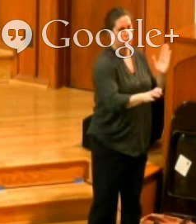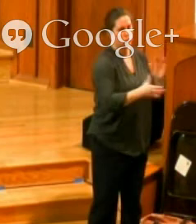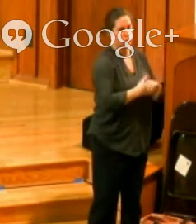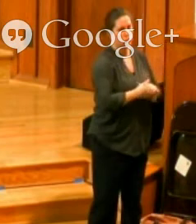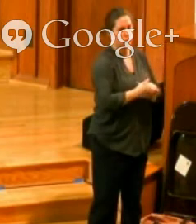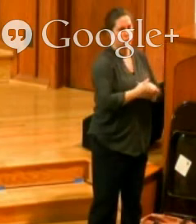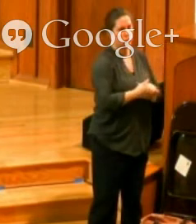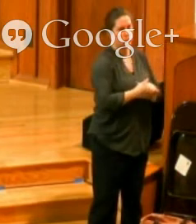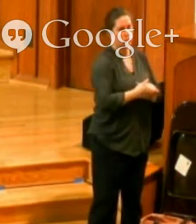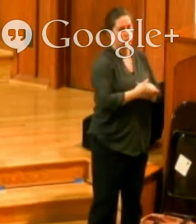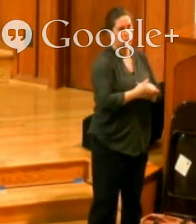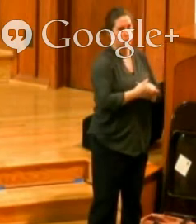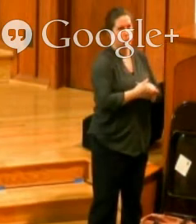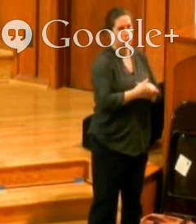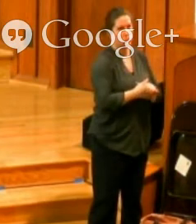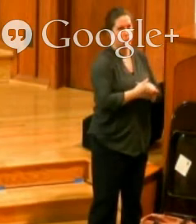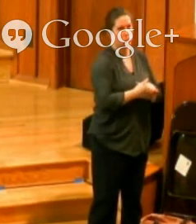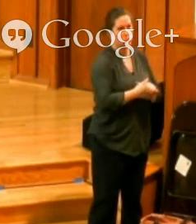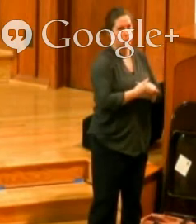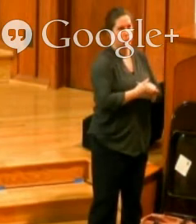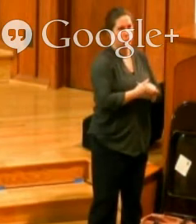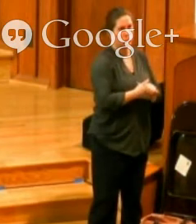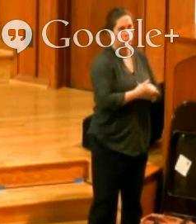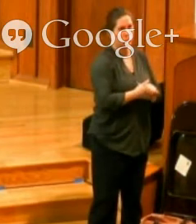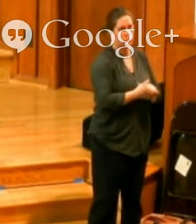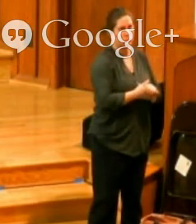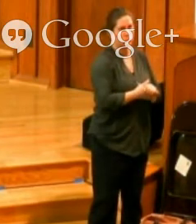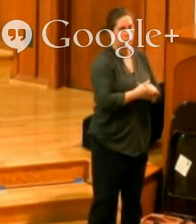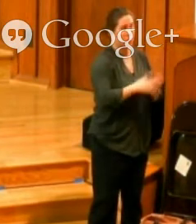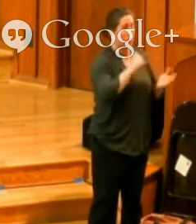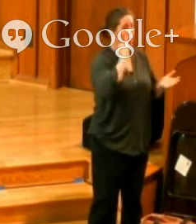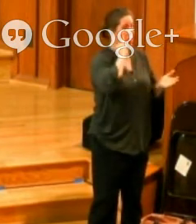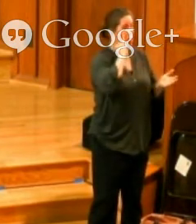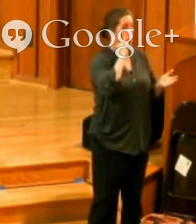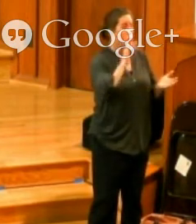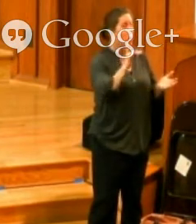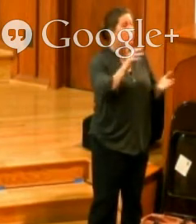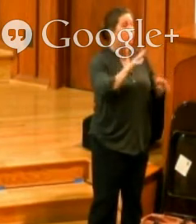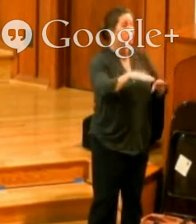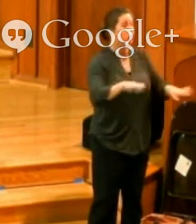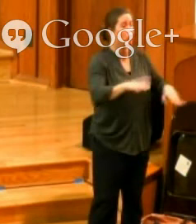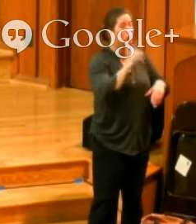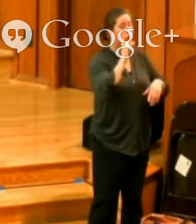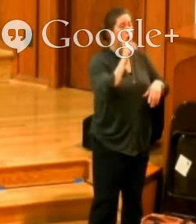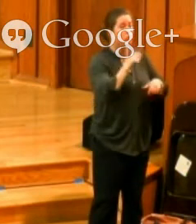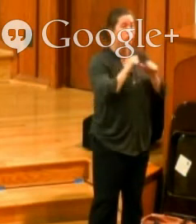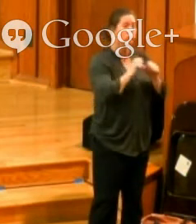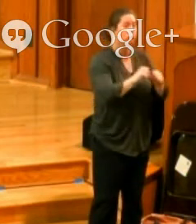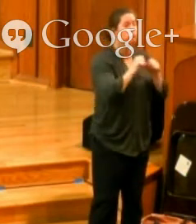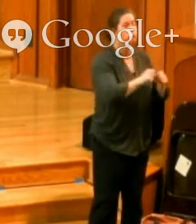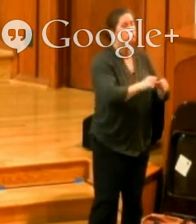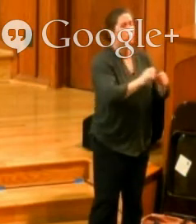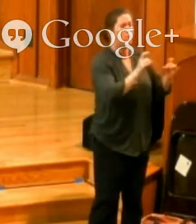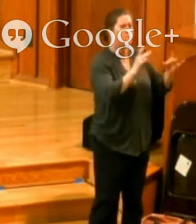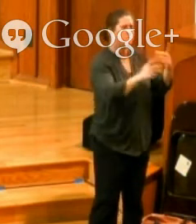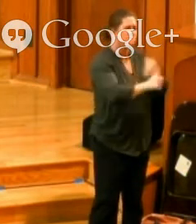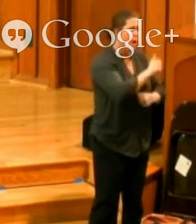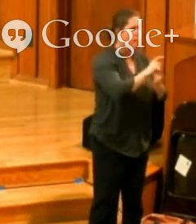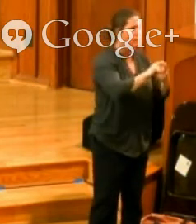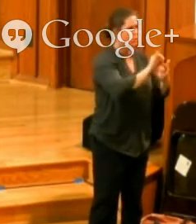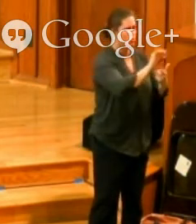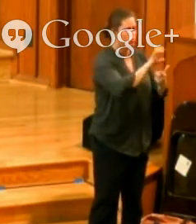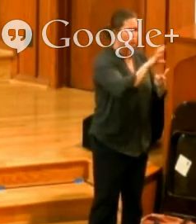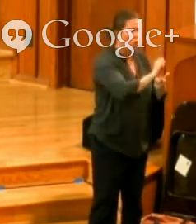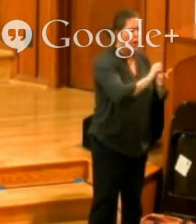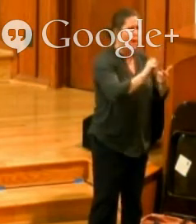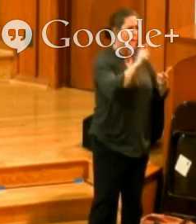our children, what if they continue in this behavior of just watching violence and crime and sexual immorality on TV? What's